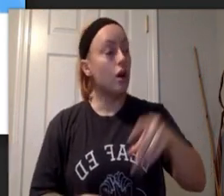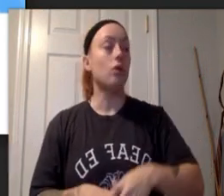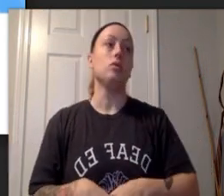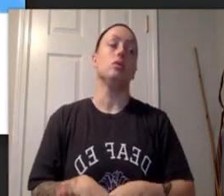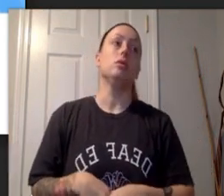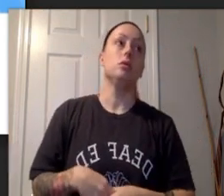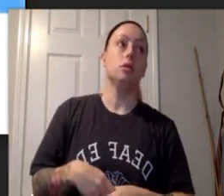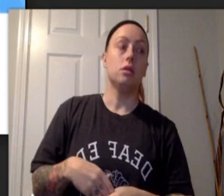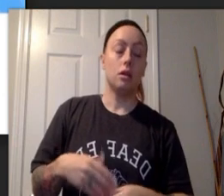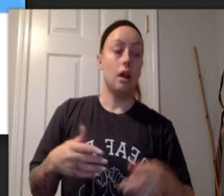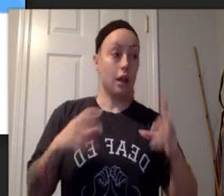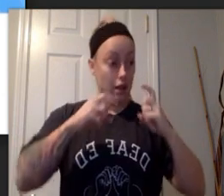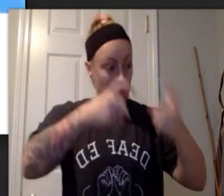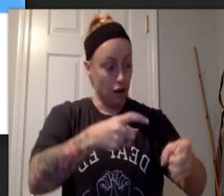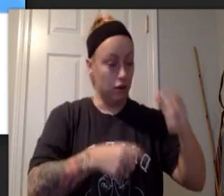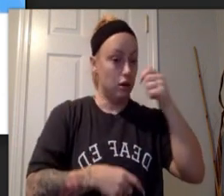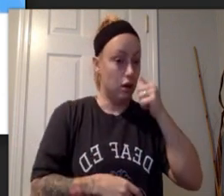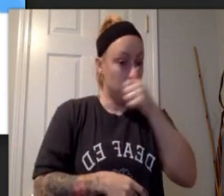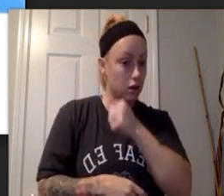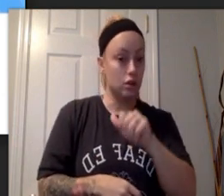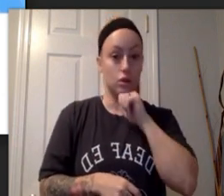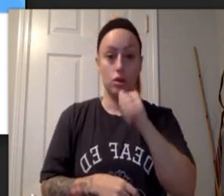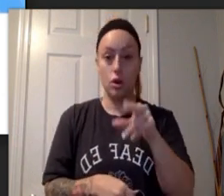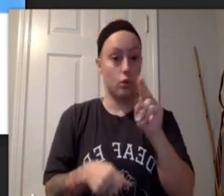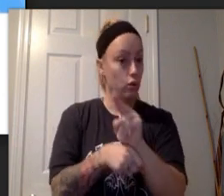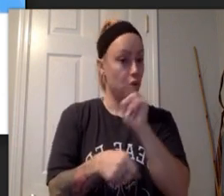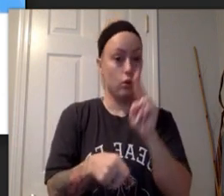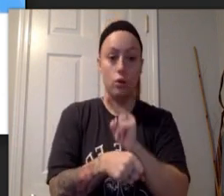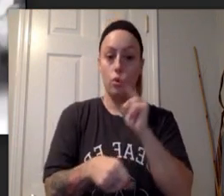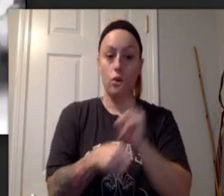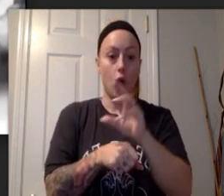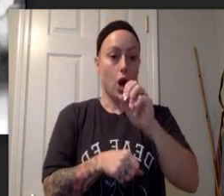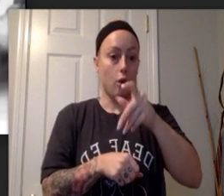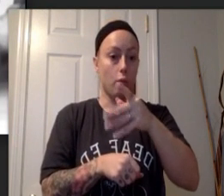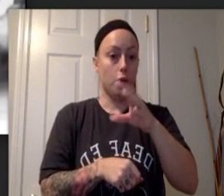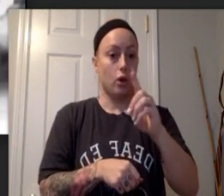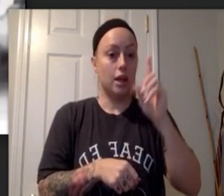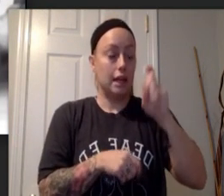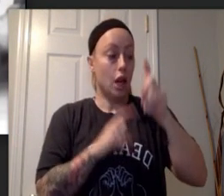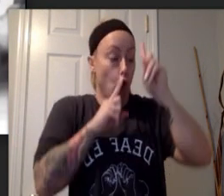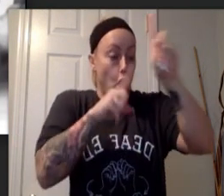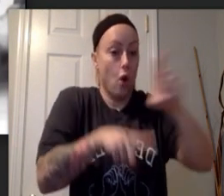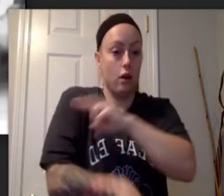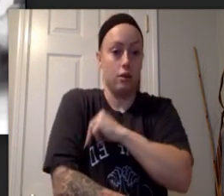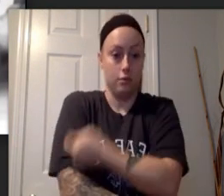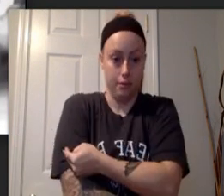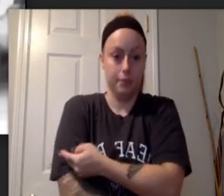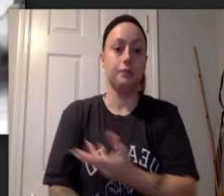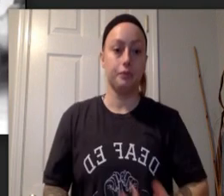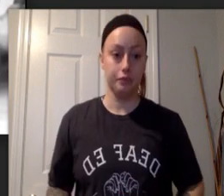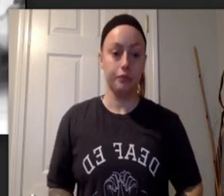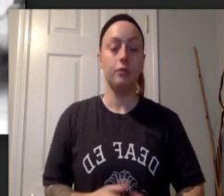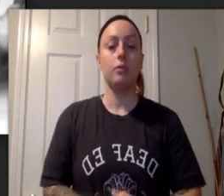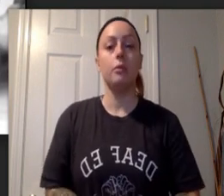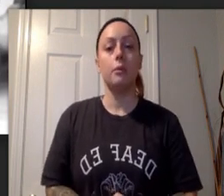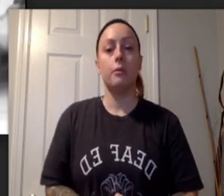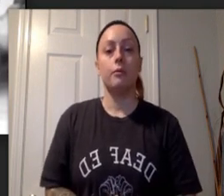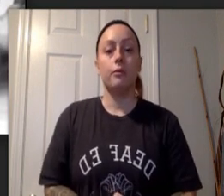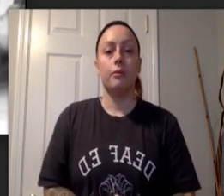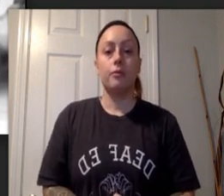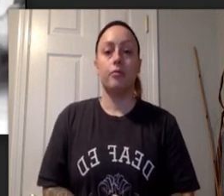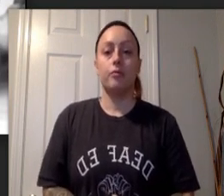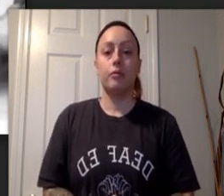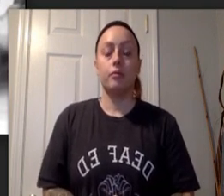use opioids, and we want to ideally transport them for medical care. So just real quick, a couple other